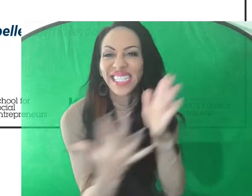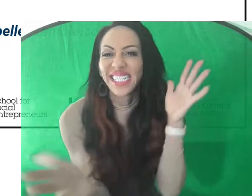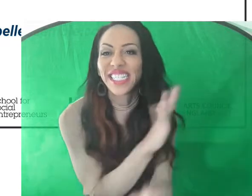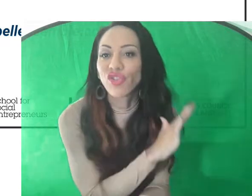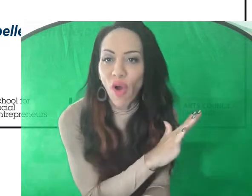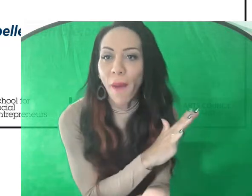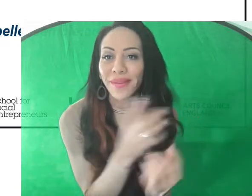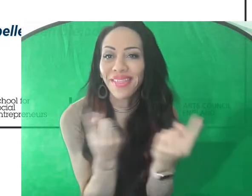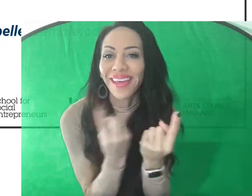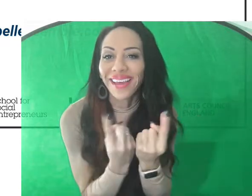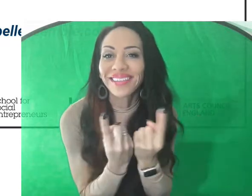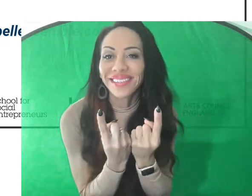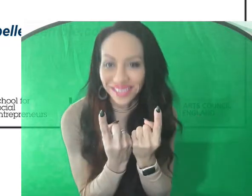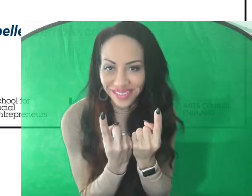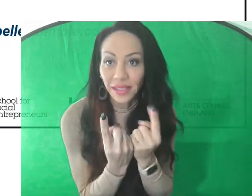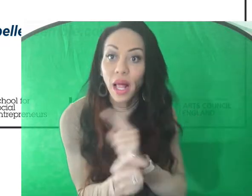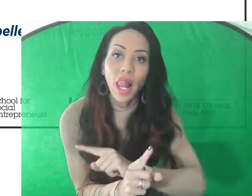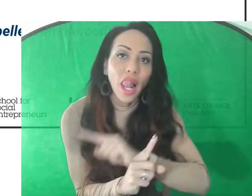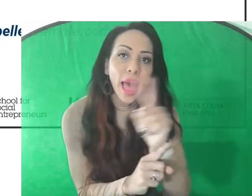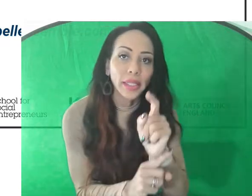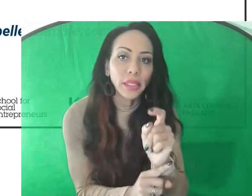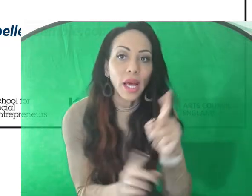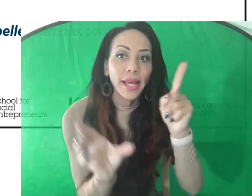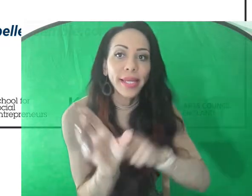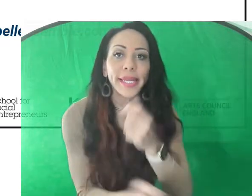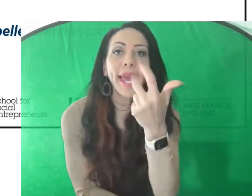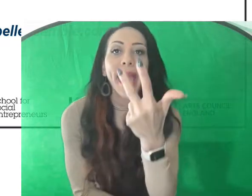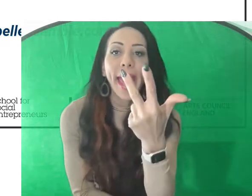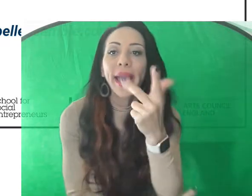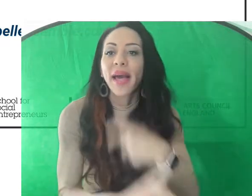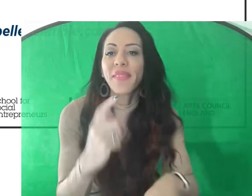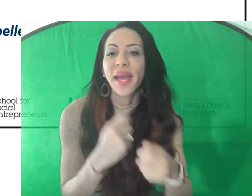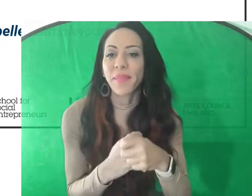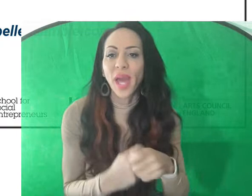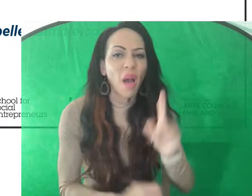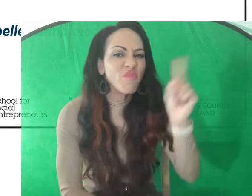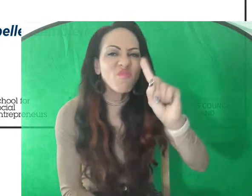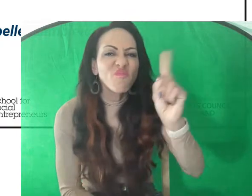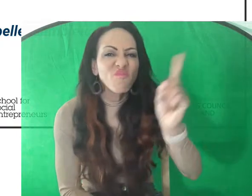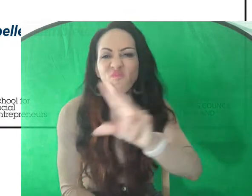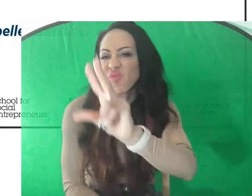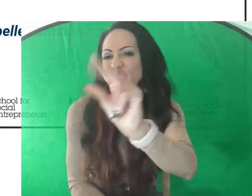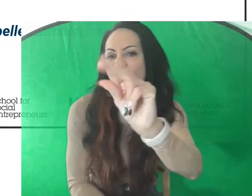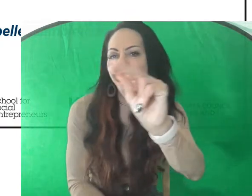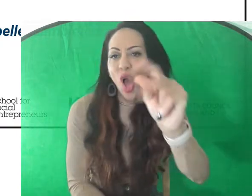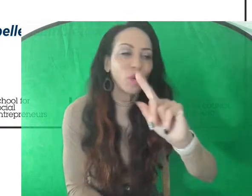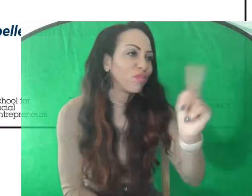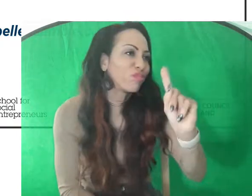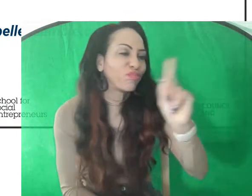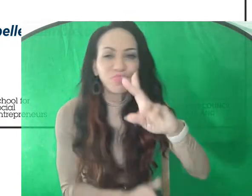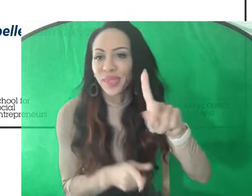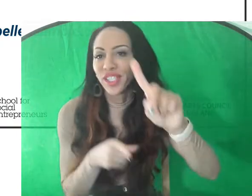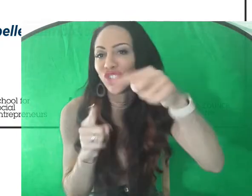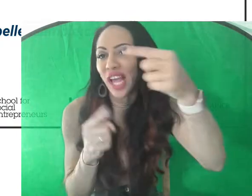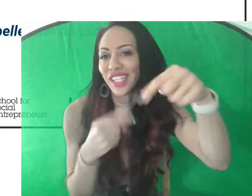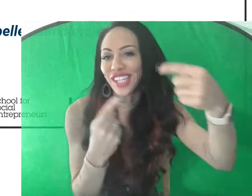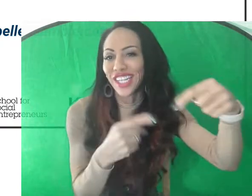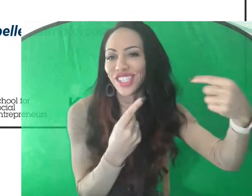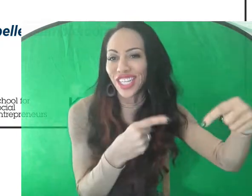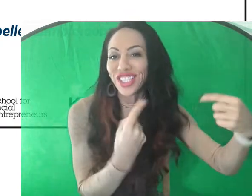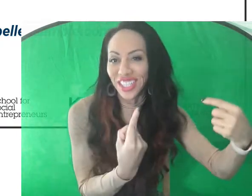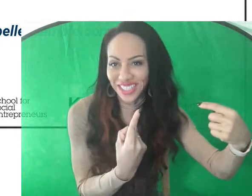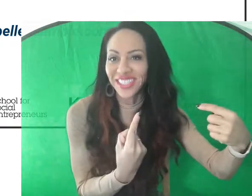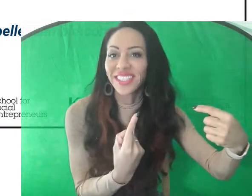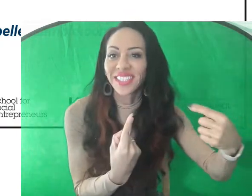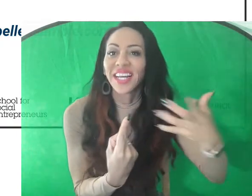thinking. When they go into year 8, I think they just become disruptors within the school a little bit more, and wanting to break